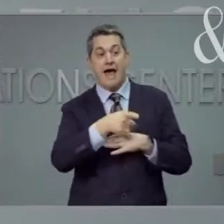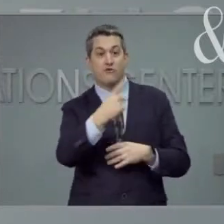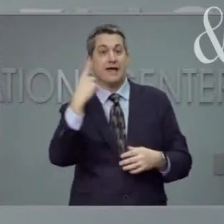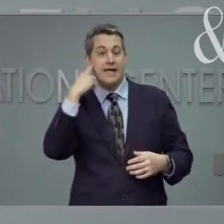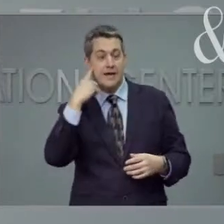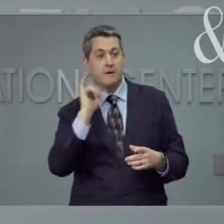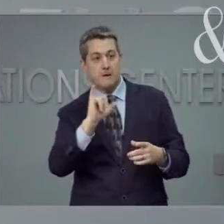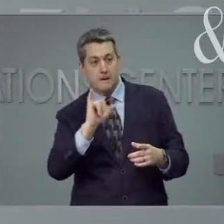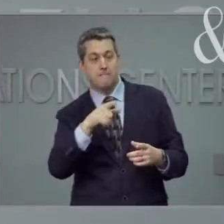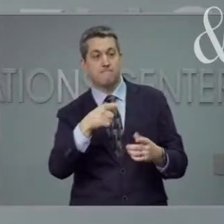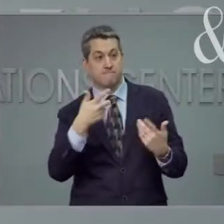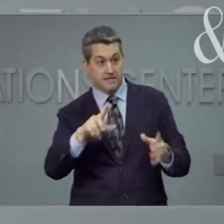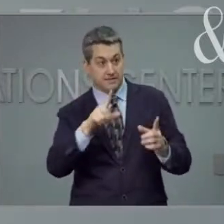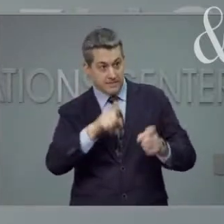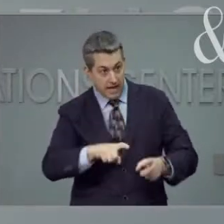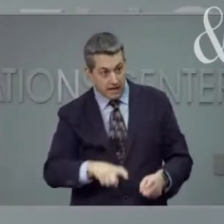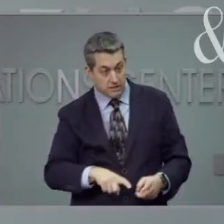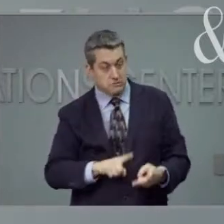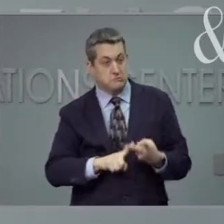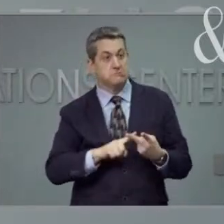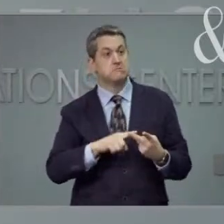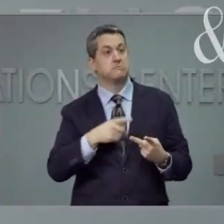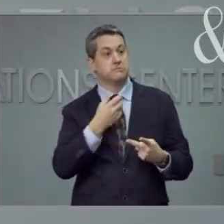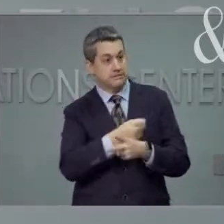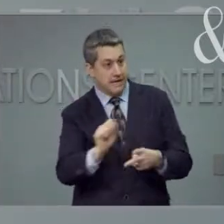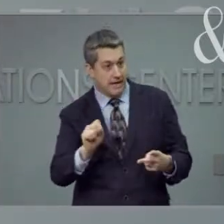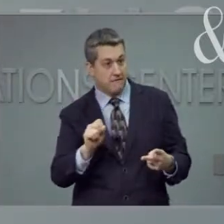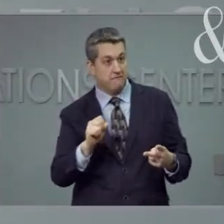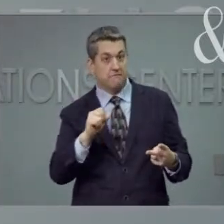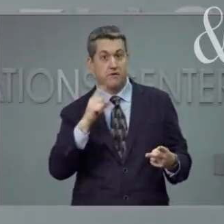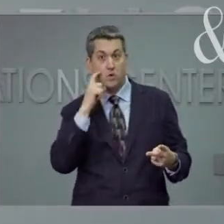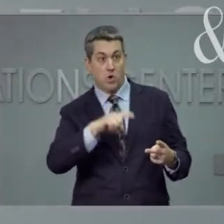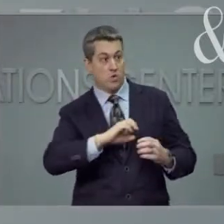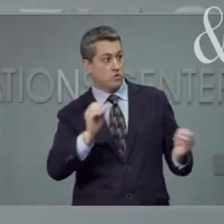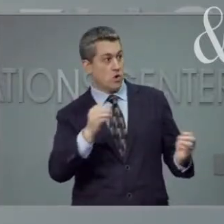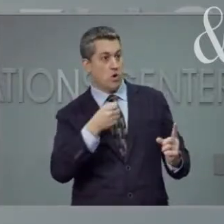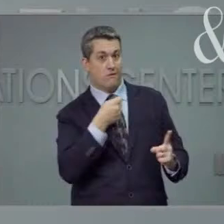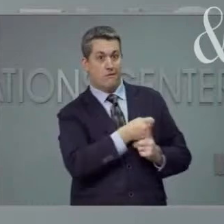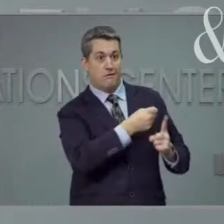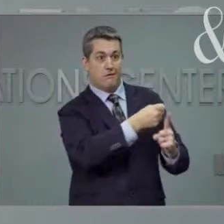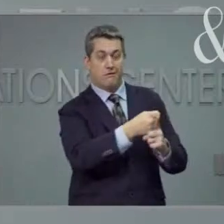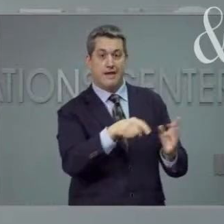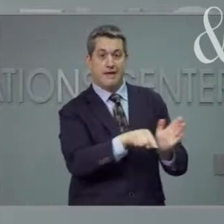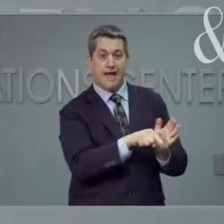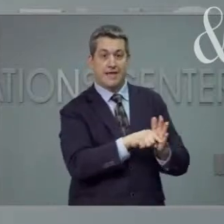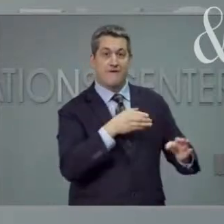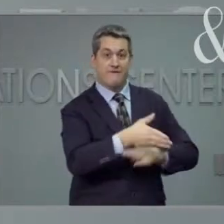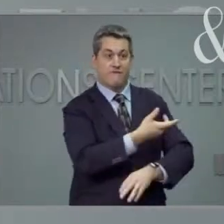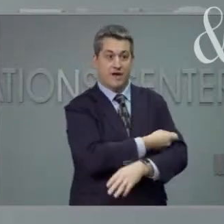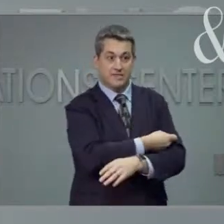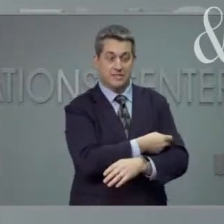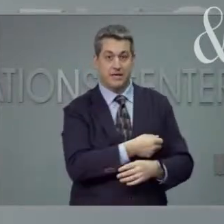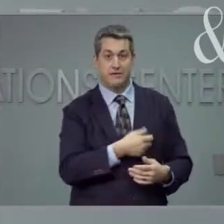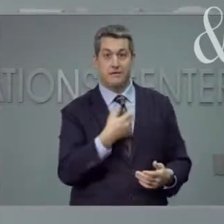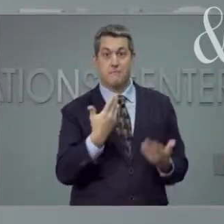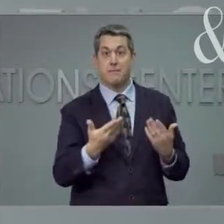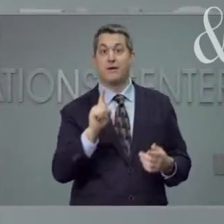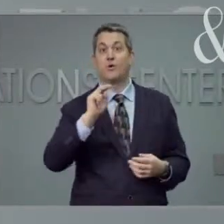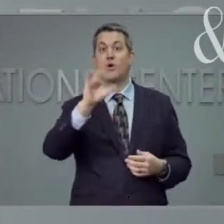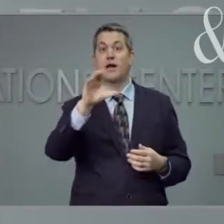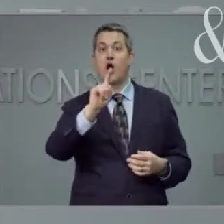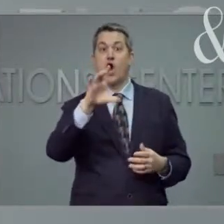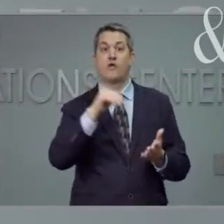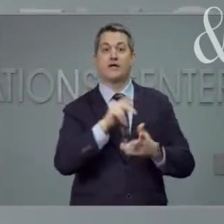tested, the fact that it is effective, that is, we are seeing no serious side effects after even 100,000 folks here